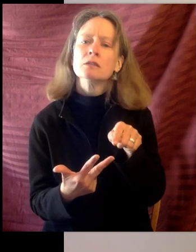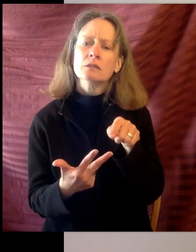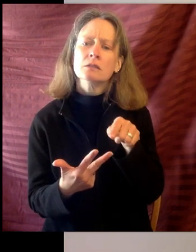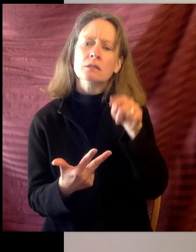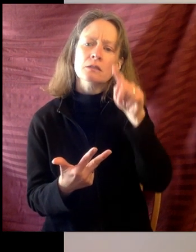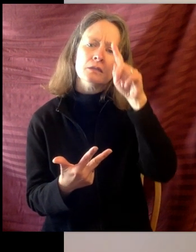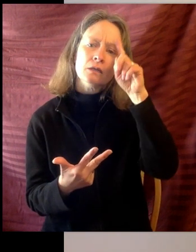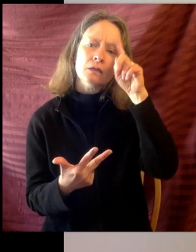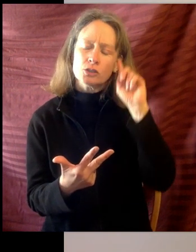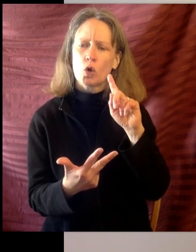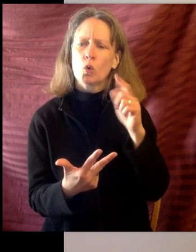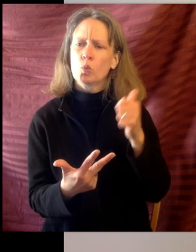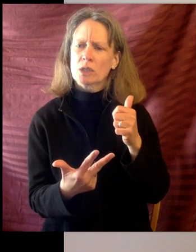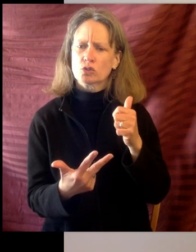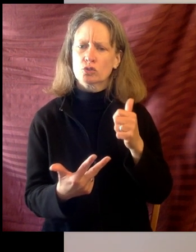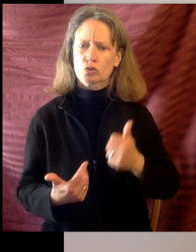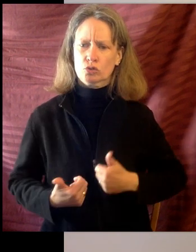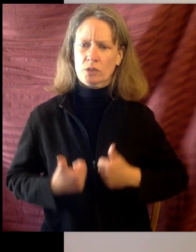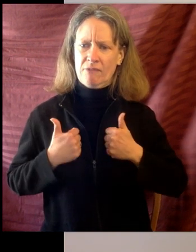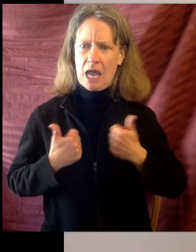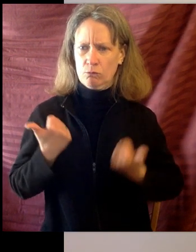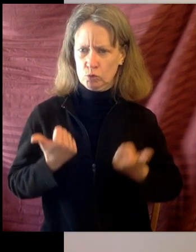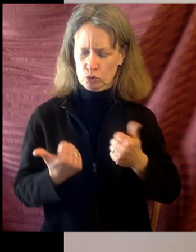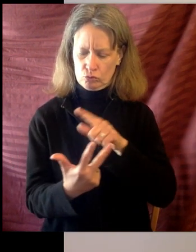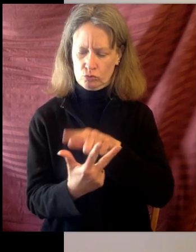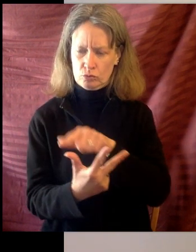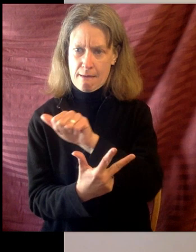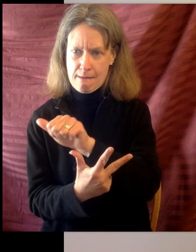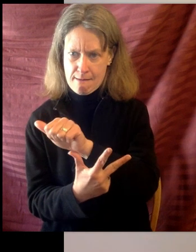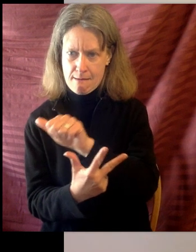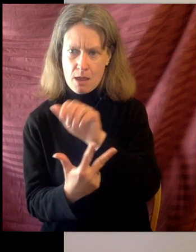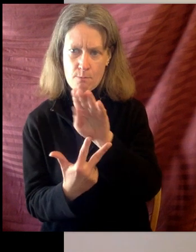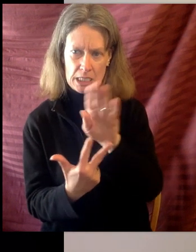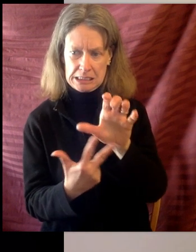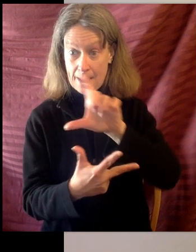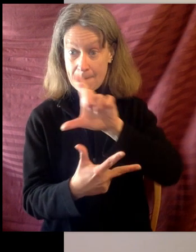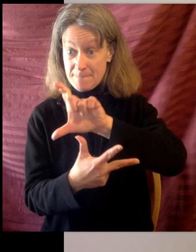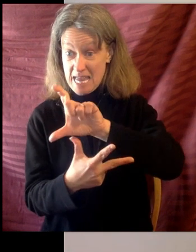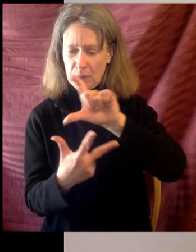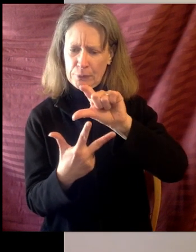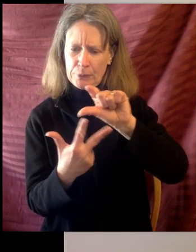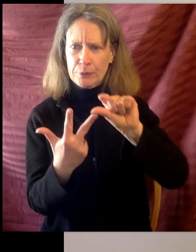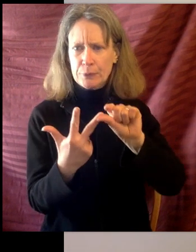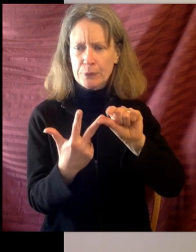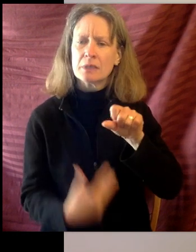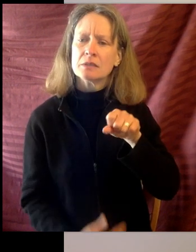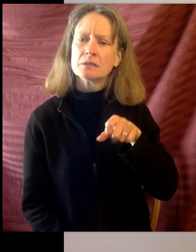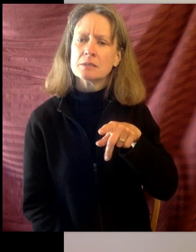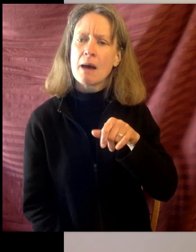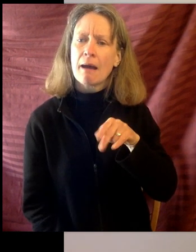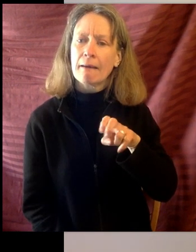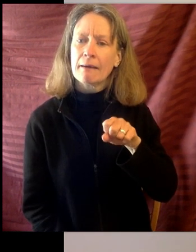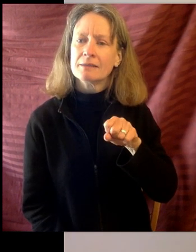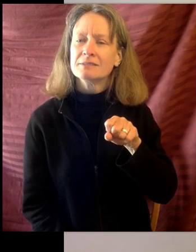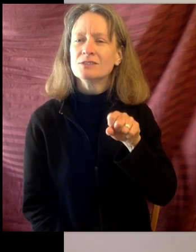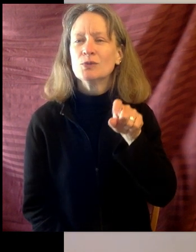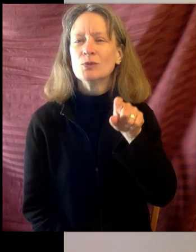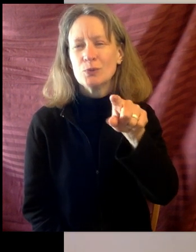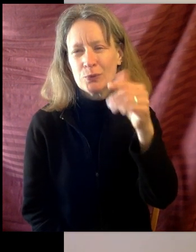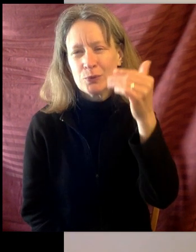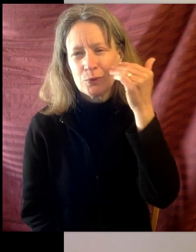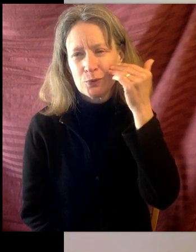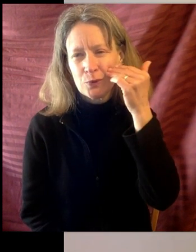big spines, the medium spines, or the very, very tiny ones? Well, we know that the dragonfly can easily eat